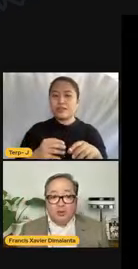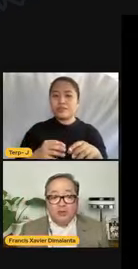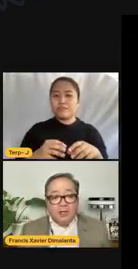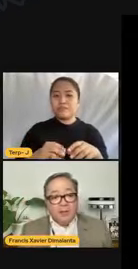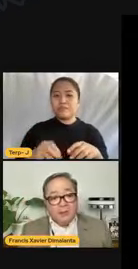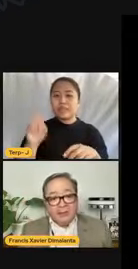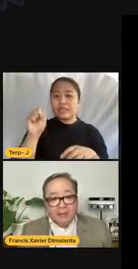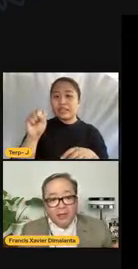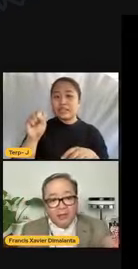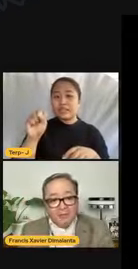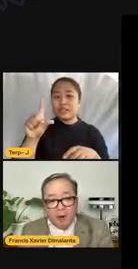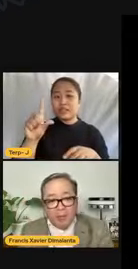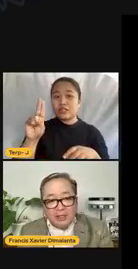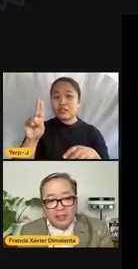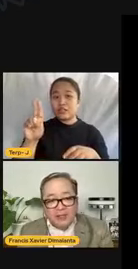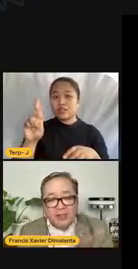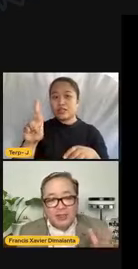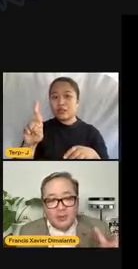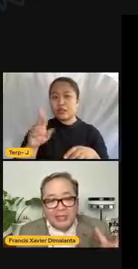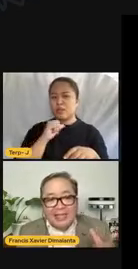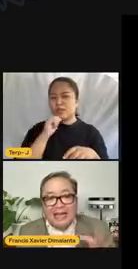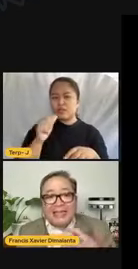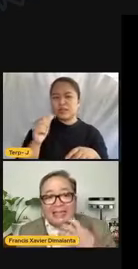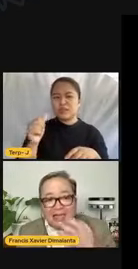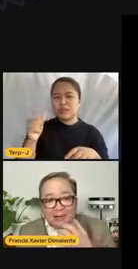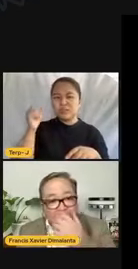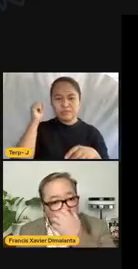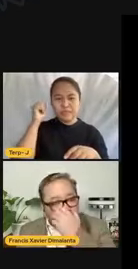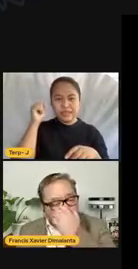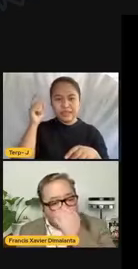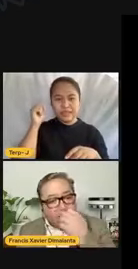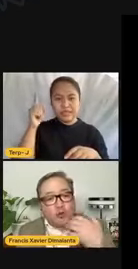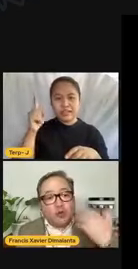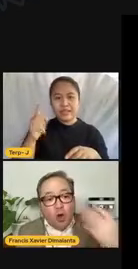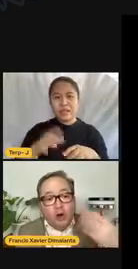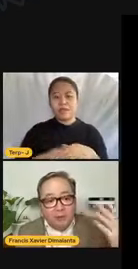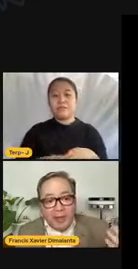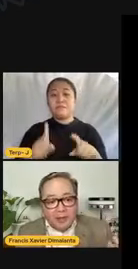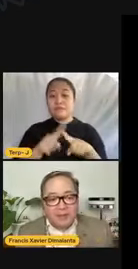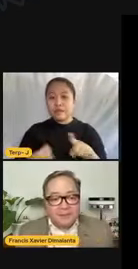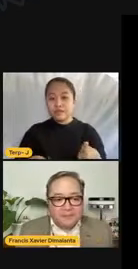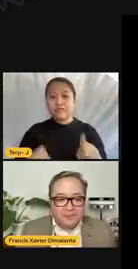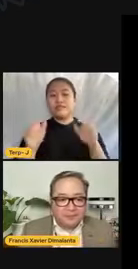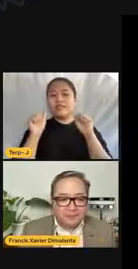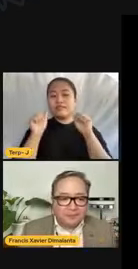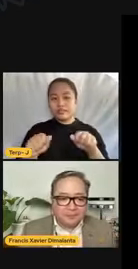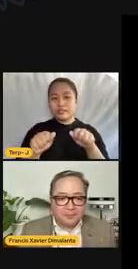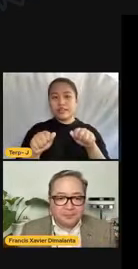they use. But with proper intervention, we can get them to talk better.